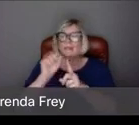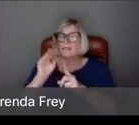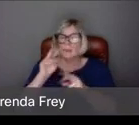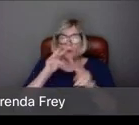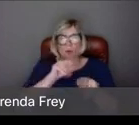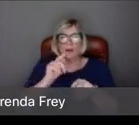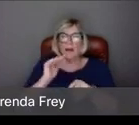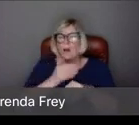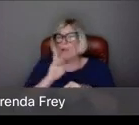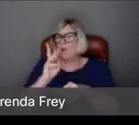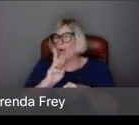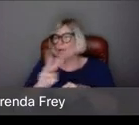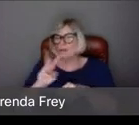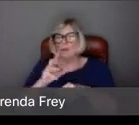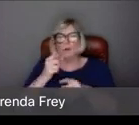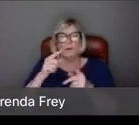go to